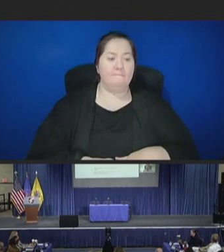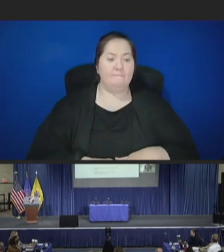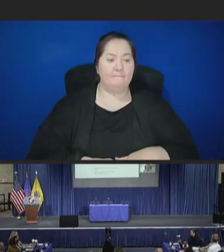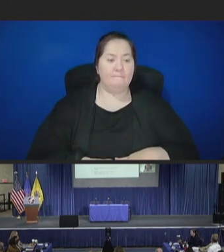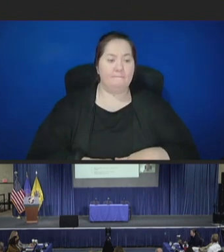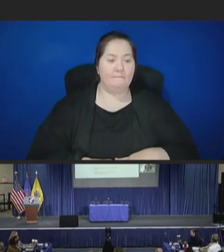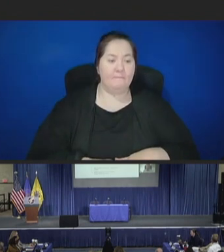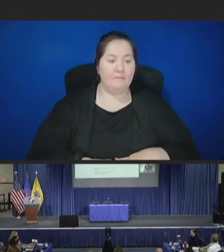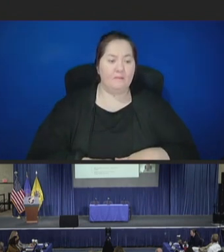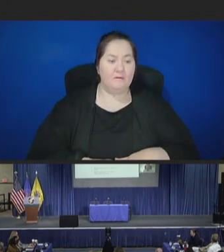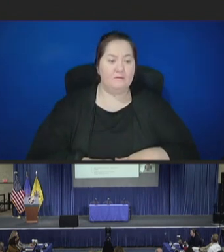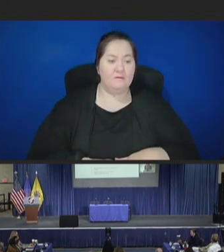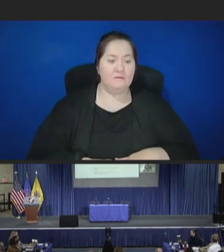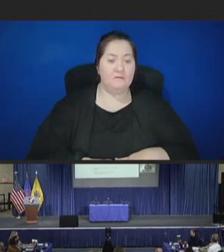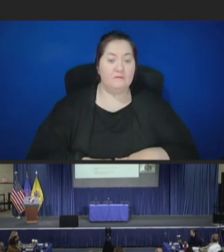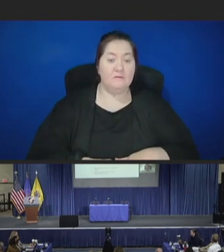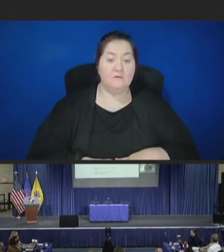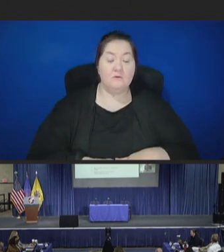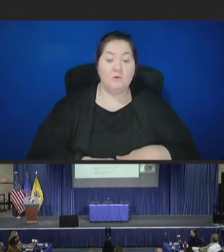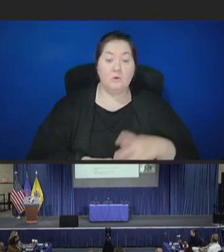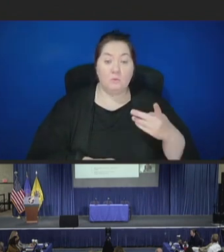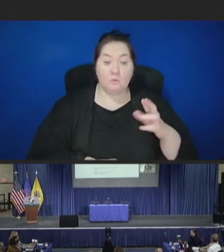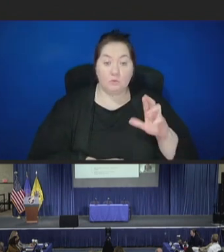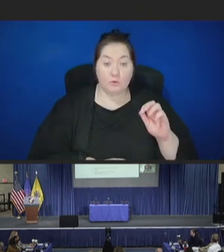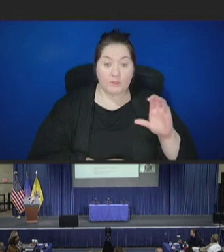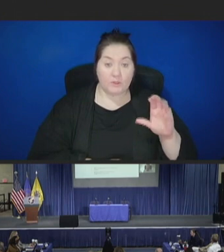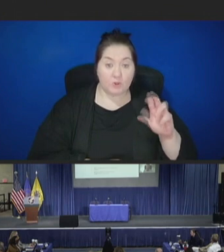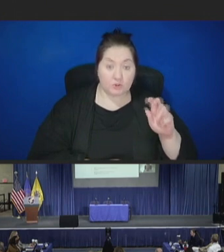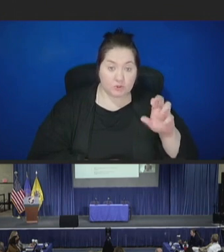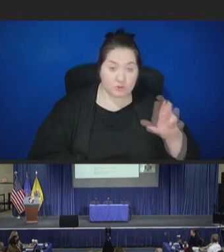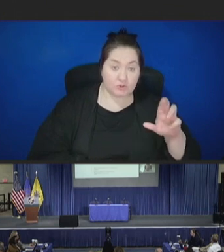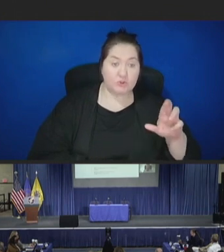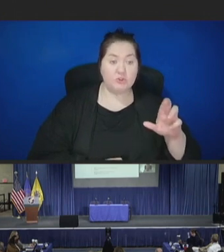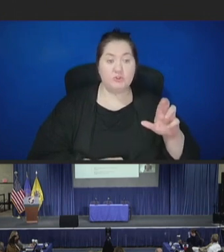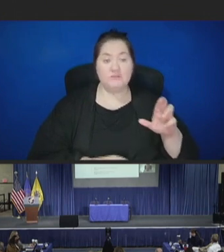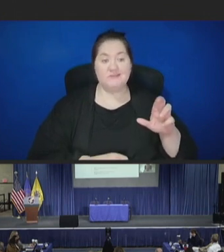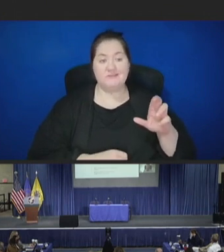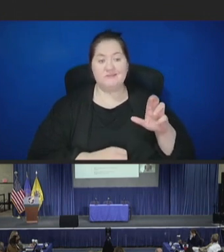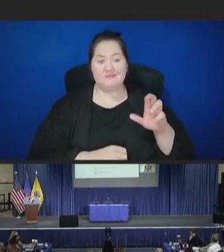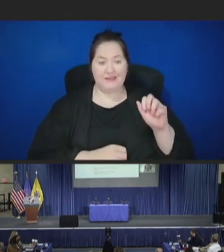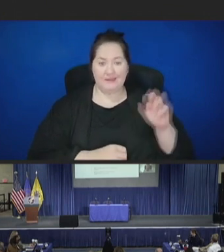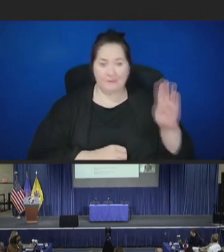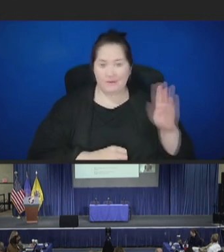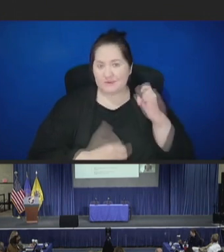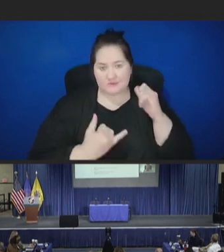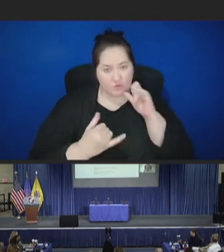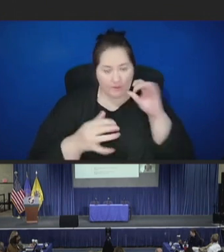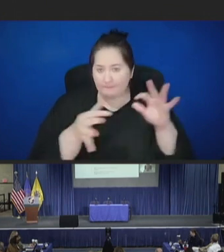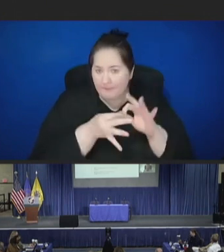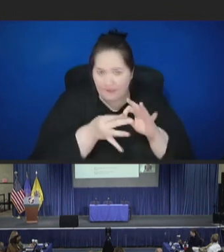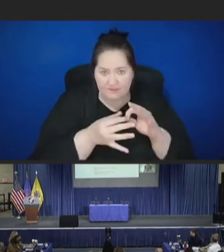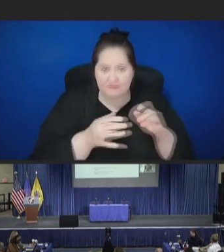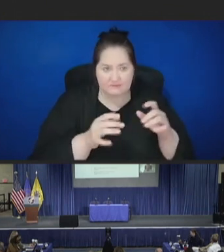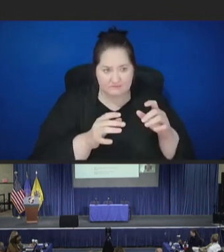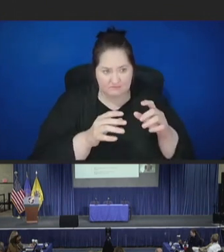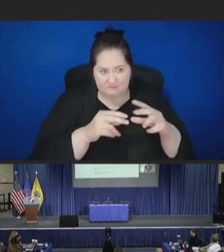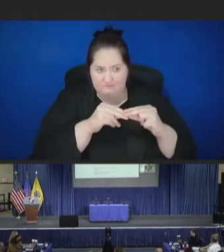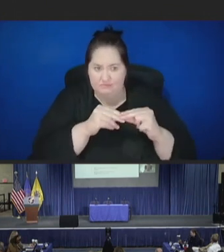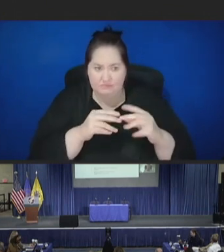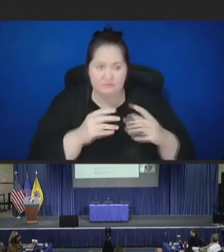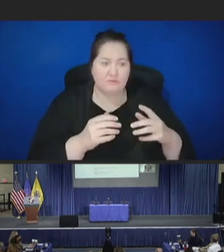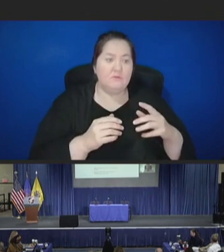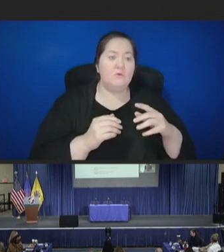we still don't get binding to the precursors, the unmutated precursors of these antibodies. So we need to combine this epitope